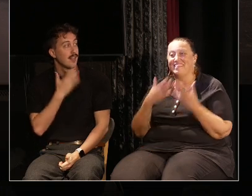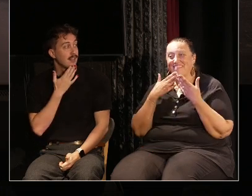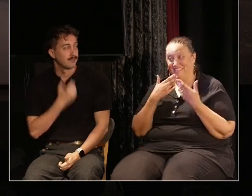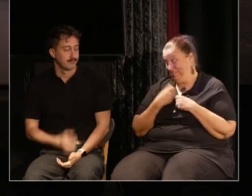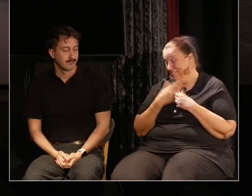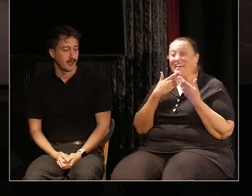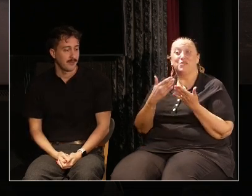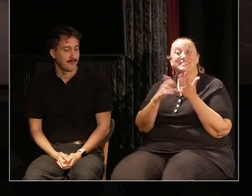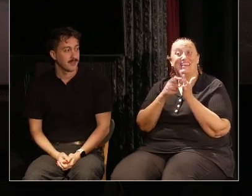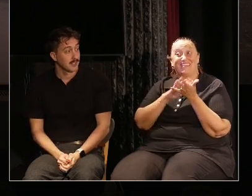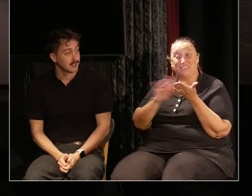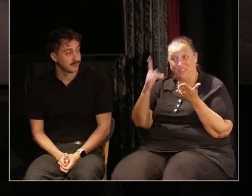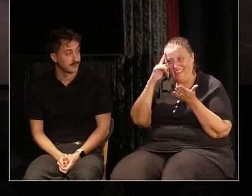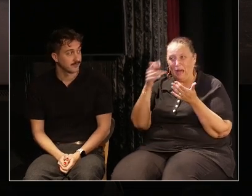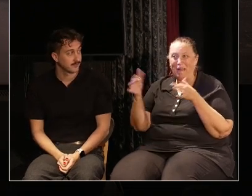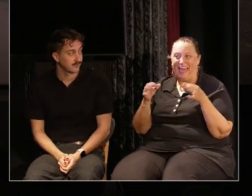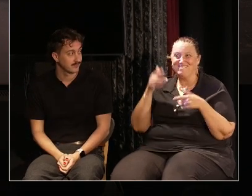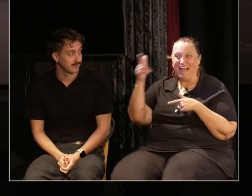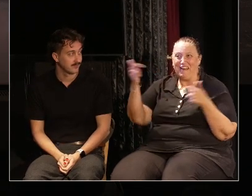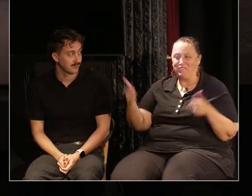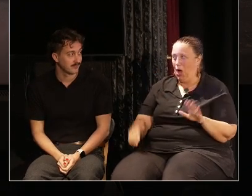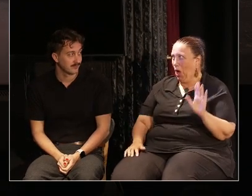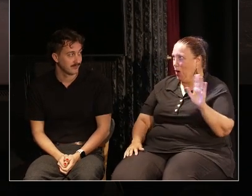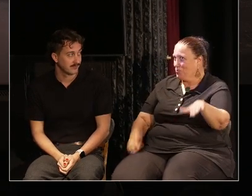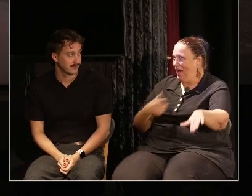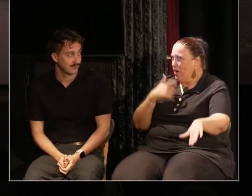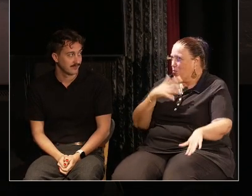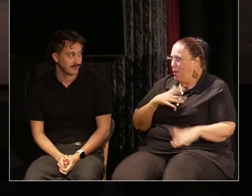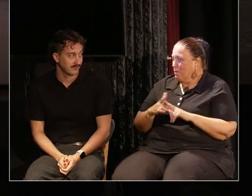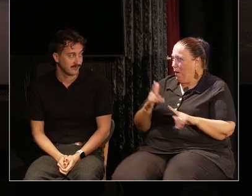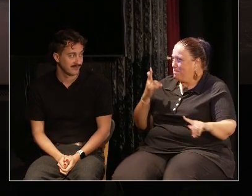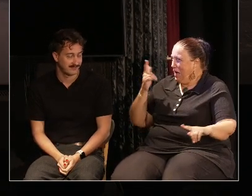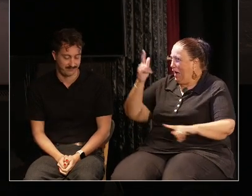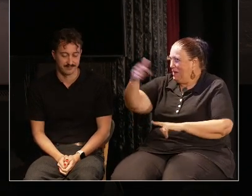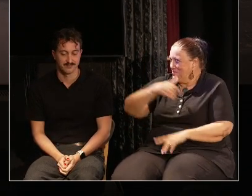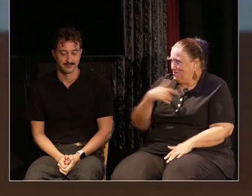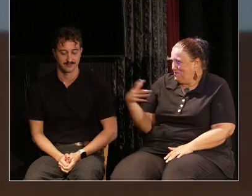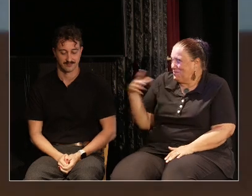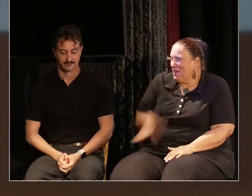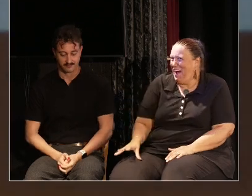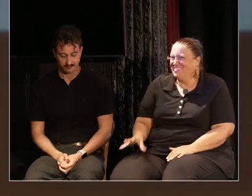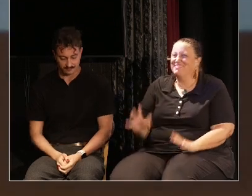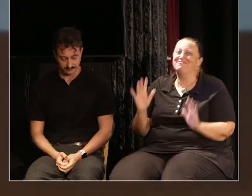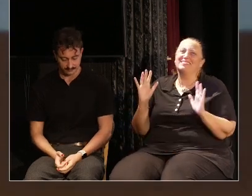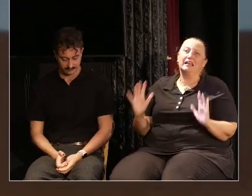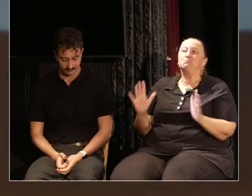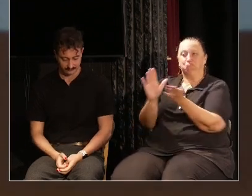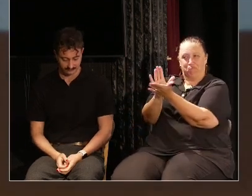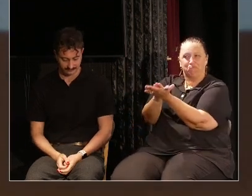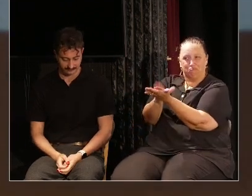enough? I would love the plan to go a lot further than it does. I think it's really, like, to the government's